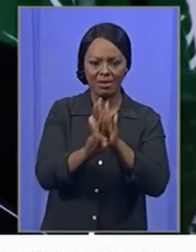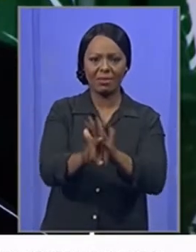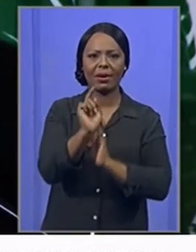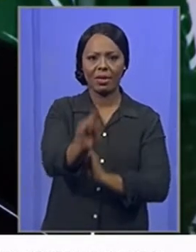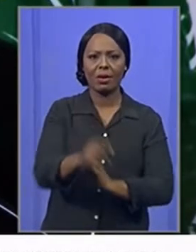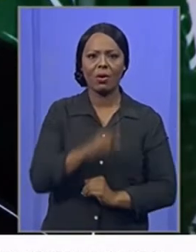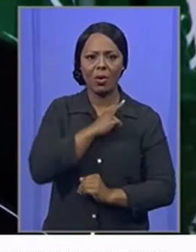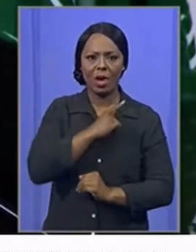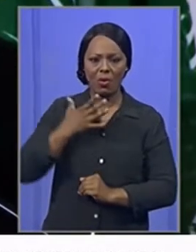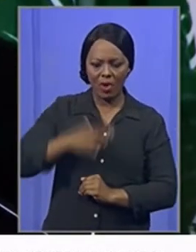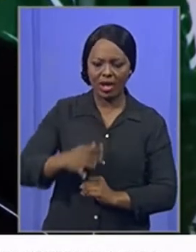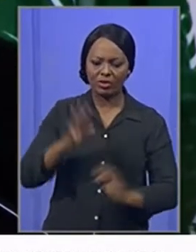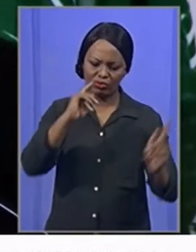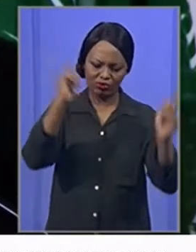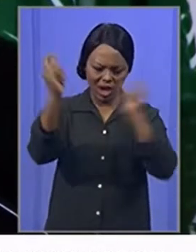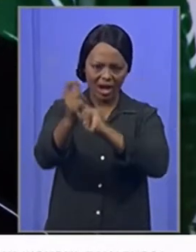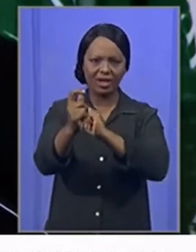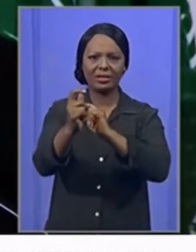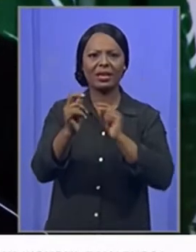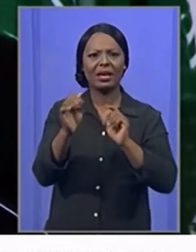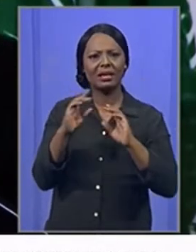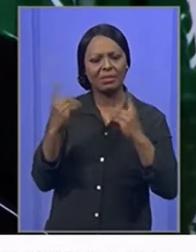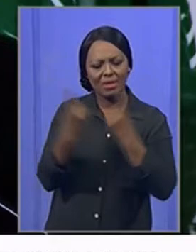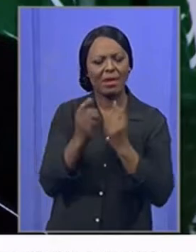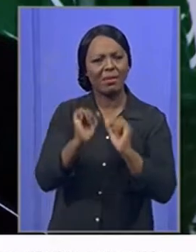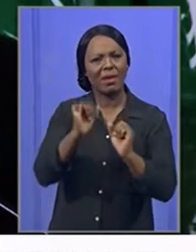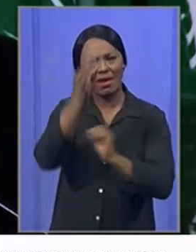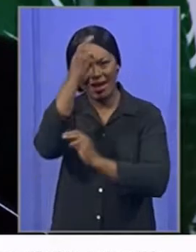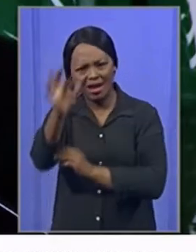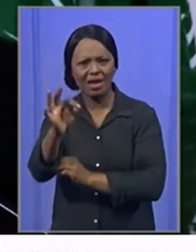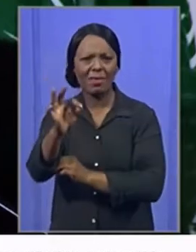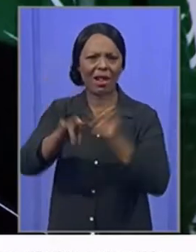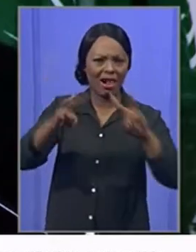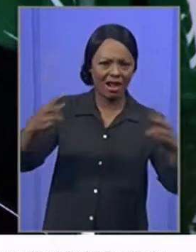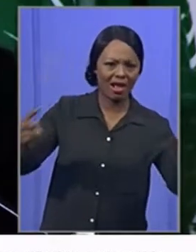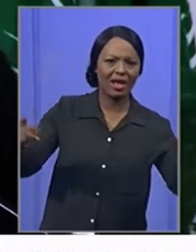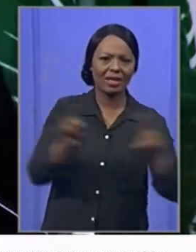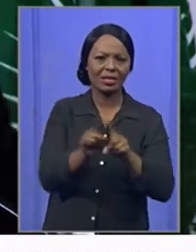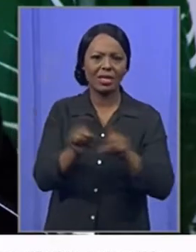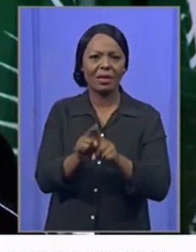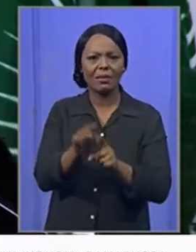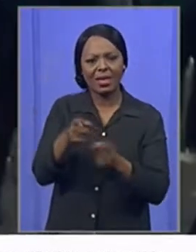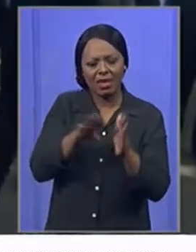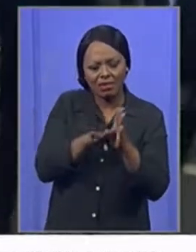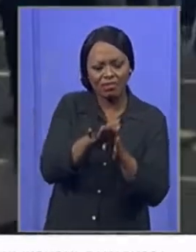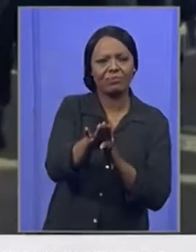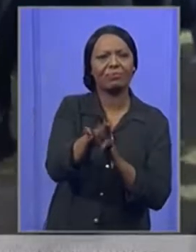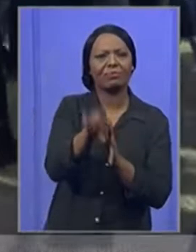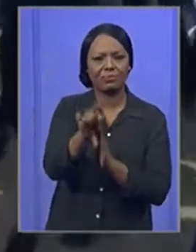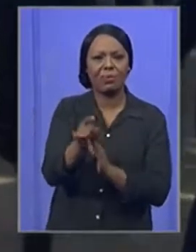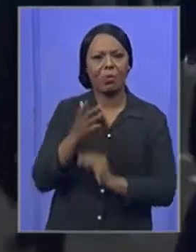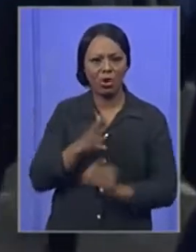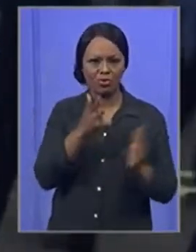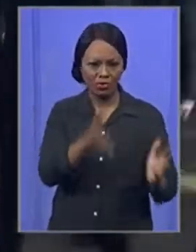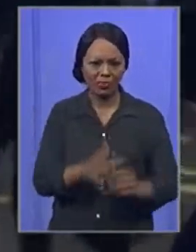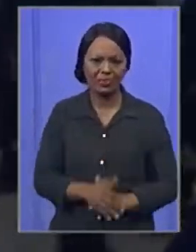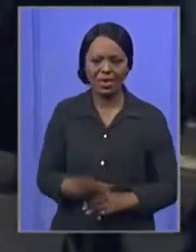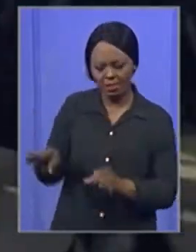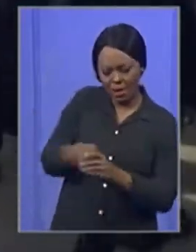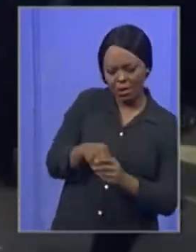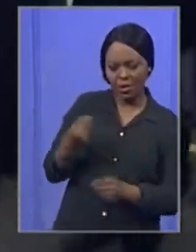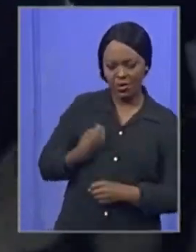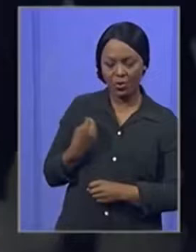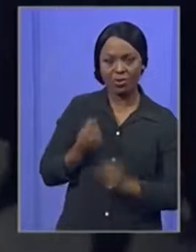service, and also to increase the capacity of the state. Gape go na le maano a go